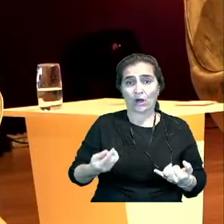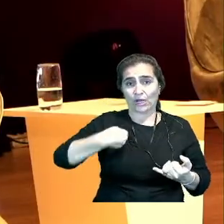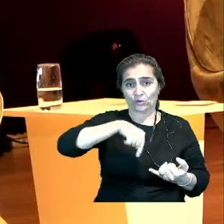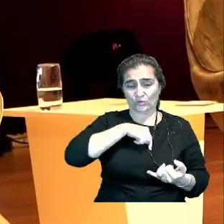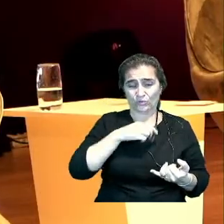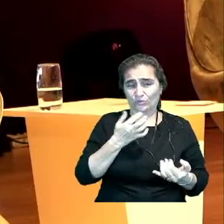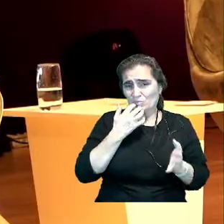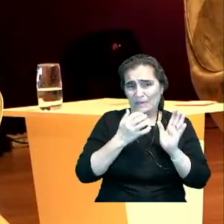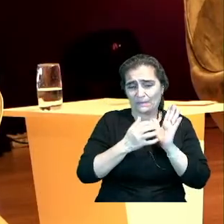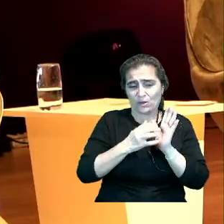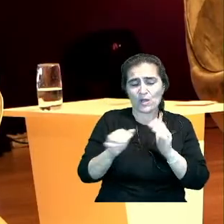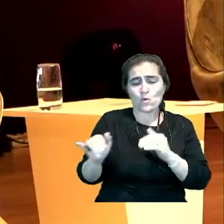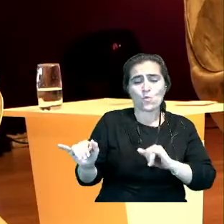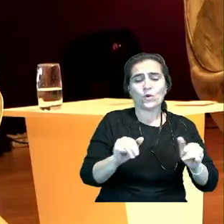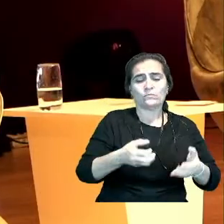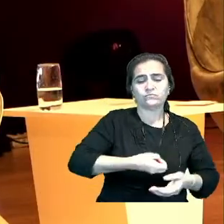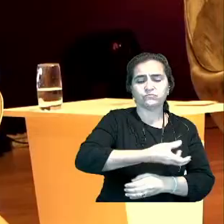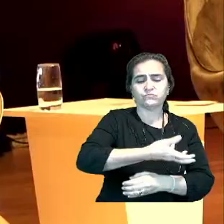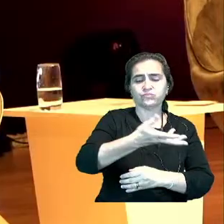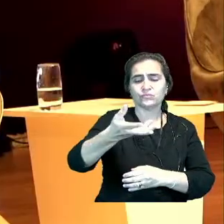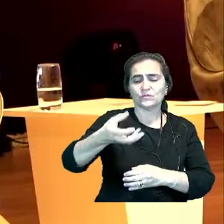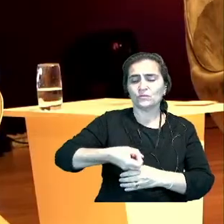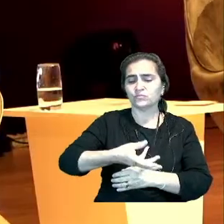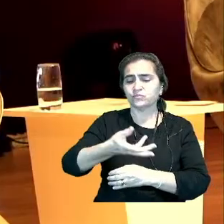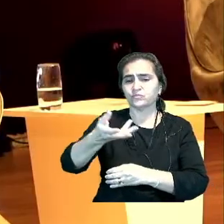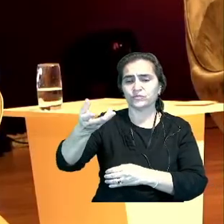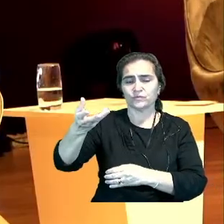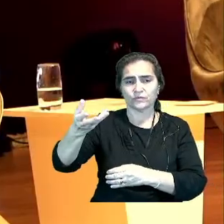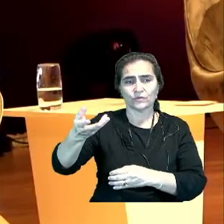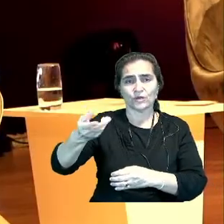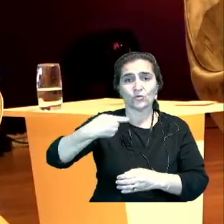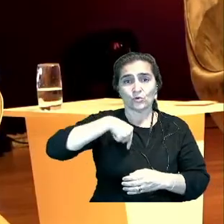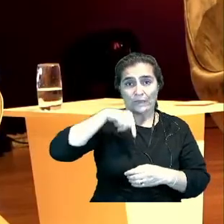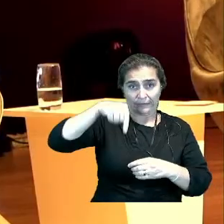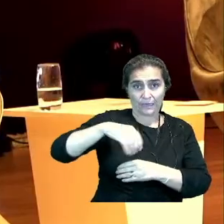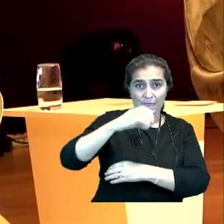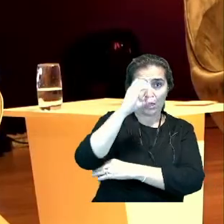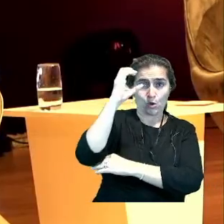and as humanity, and what we have today as a country and a society is